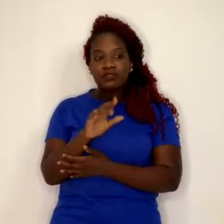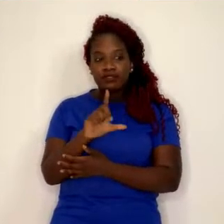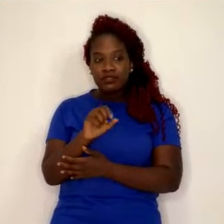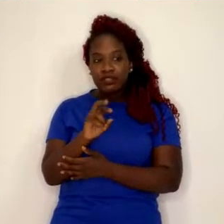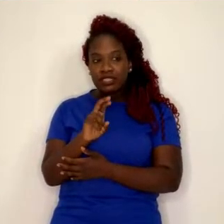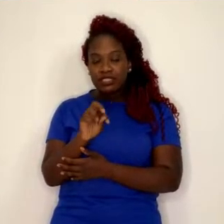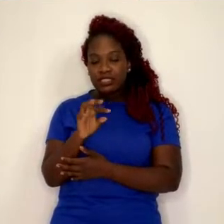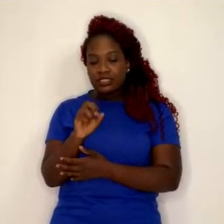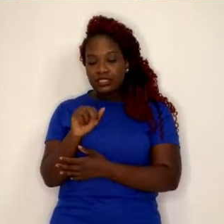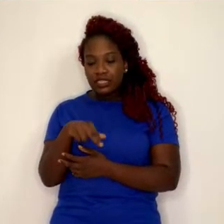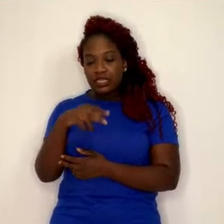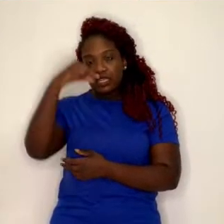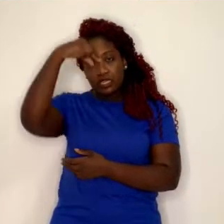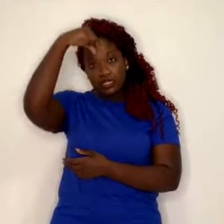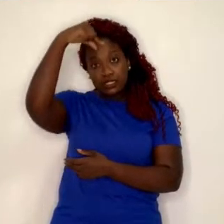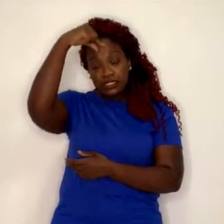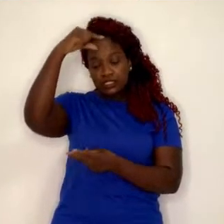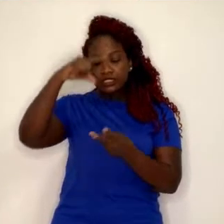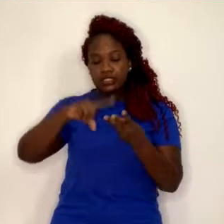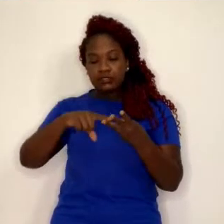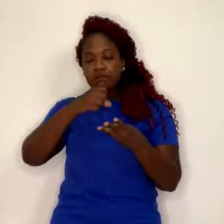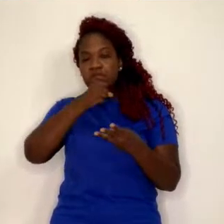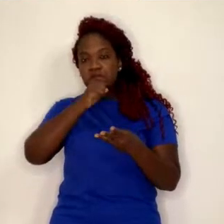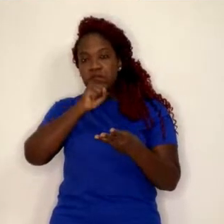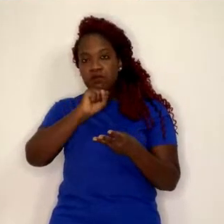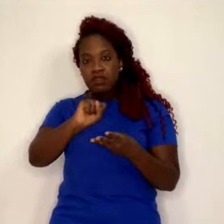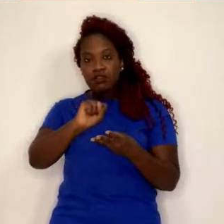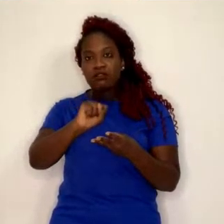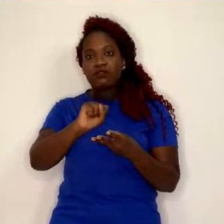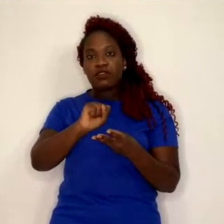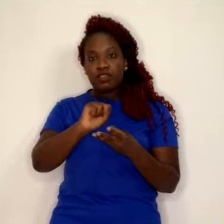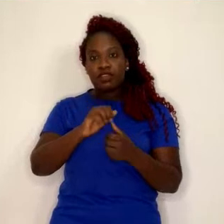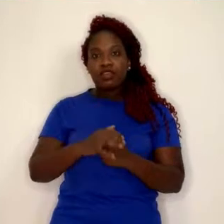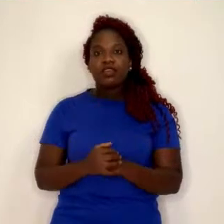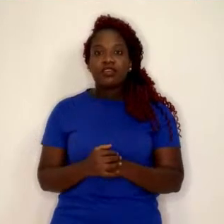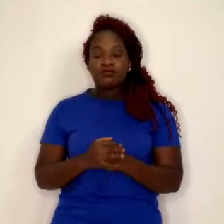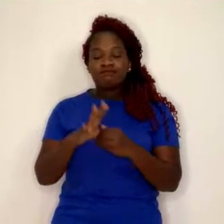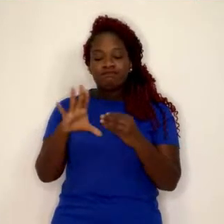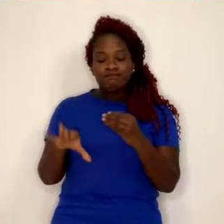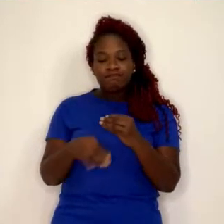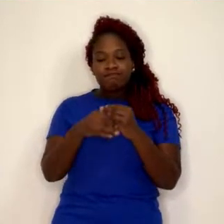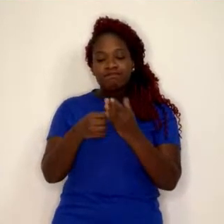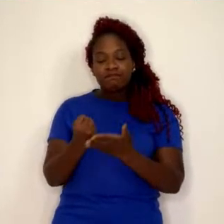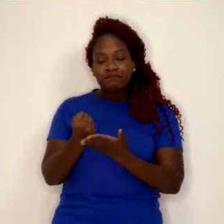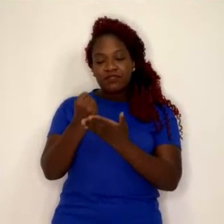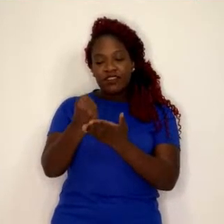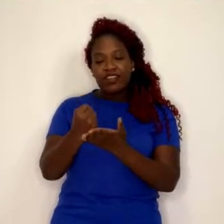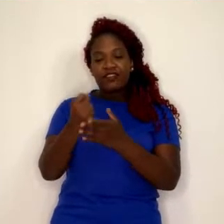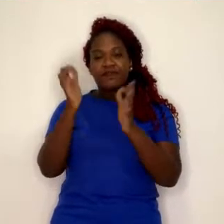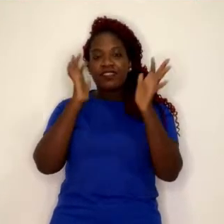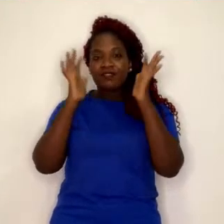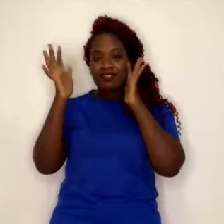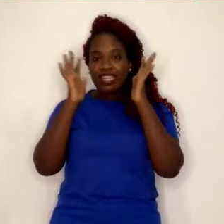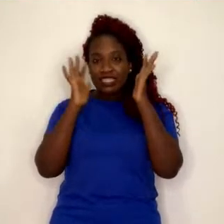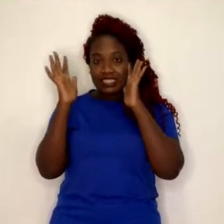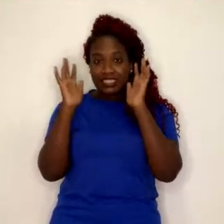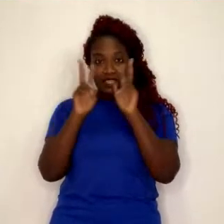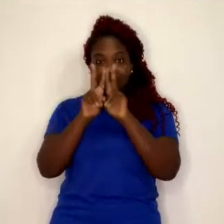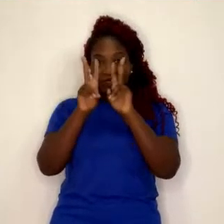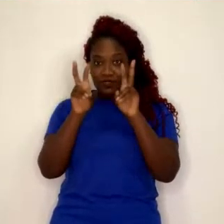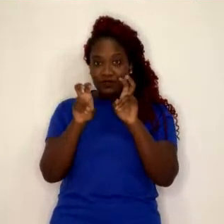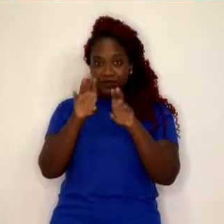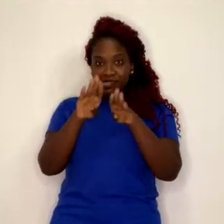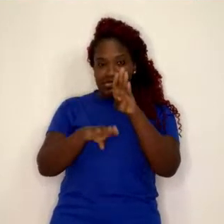Florestan Fernandes, Anísio Teixeira, and Paulo Freire in order to contribute to these reflections